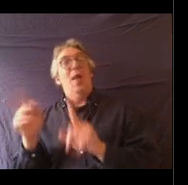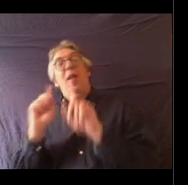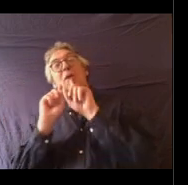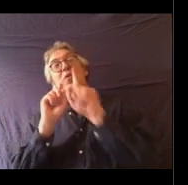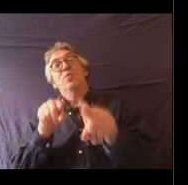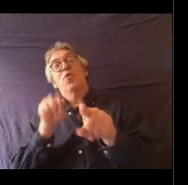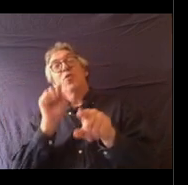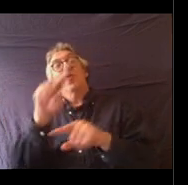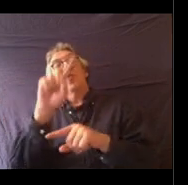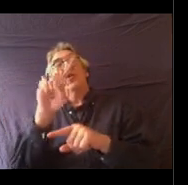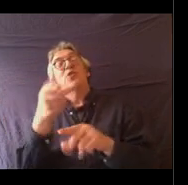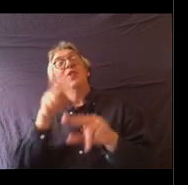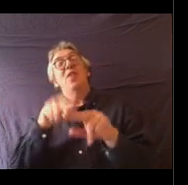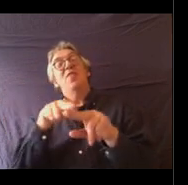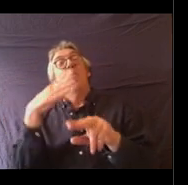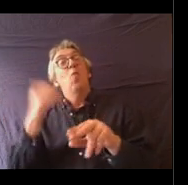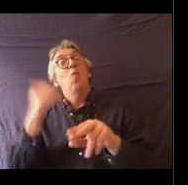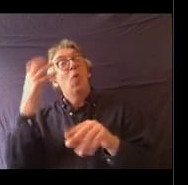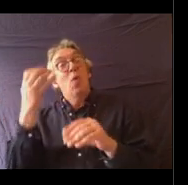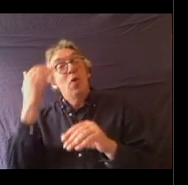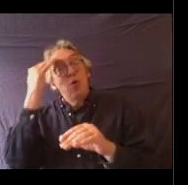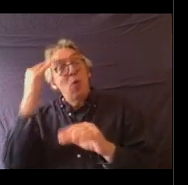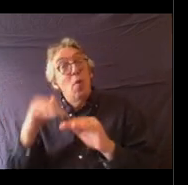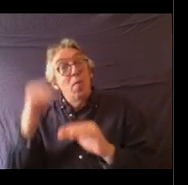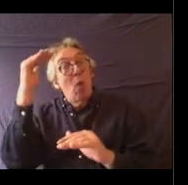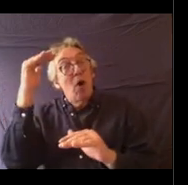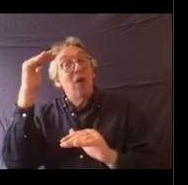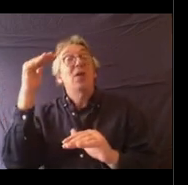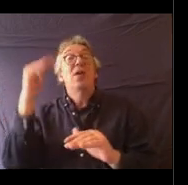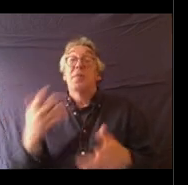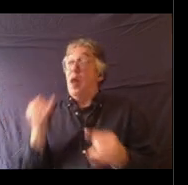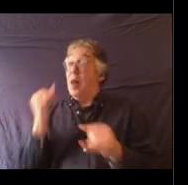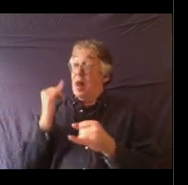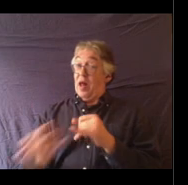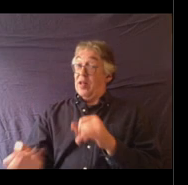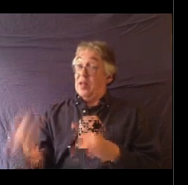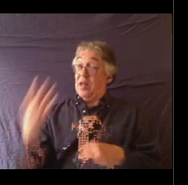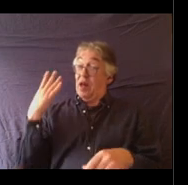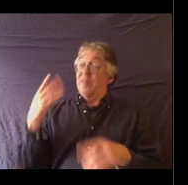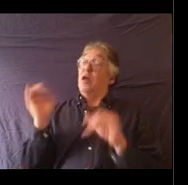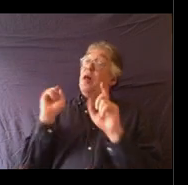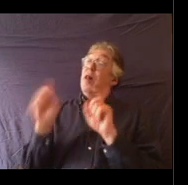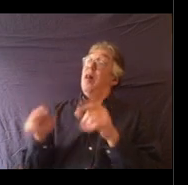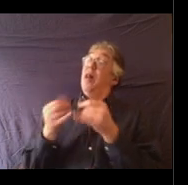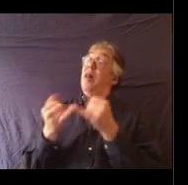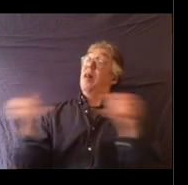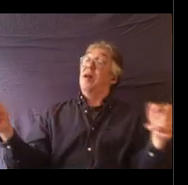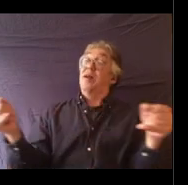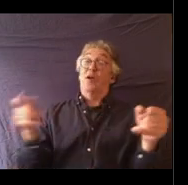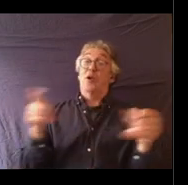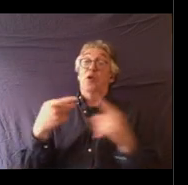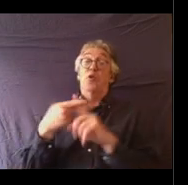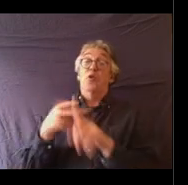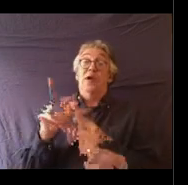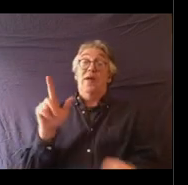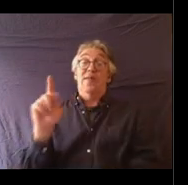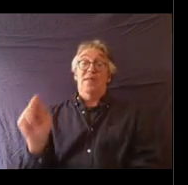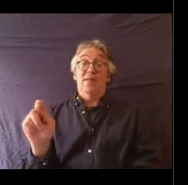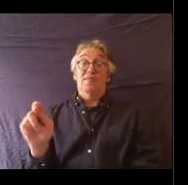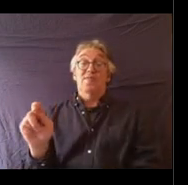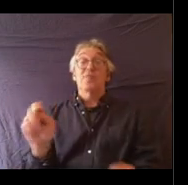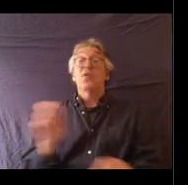know more about the toolkit. Eva, maybe if you can put the last slide there, you have the link. And it's also all the slides are in